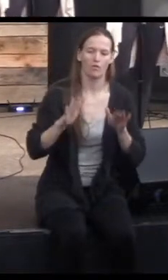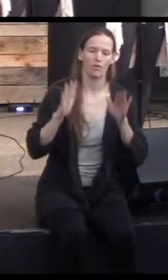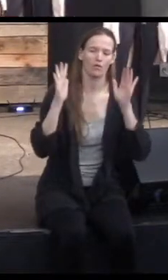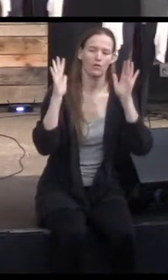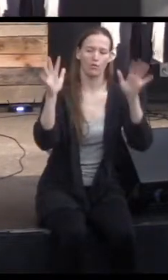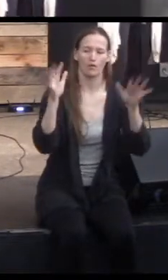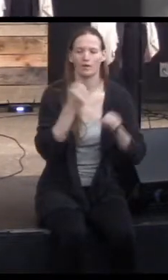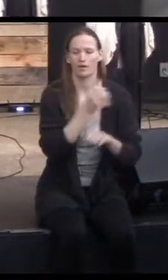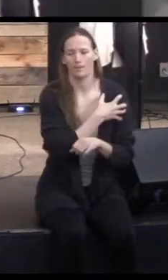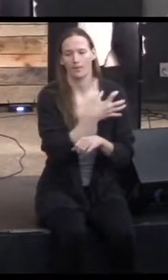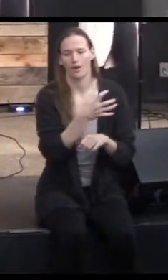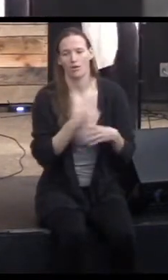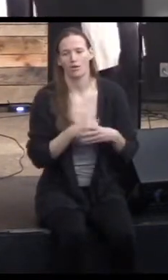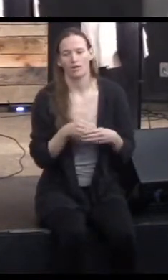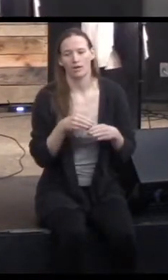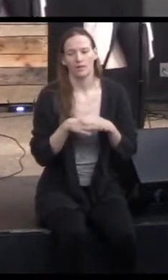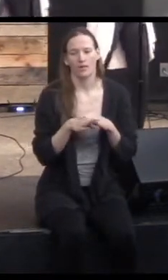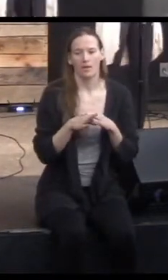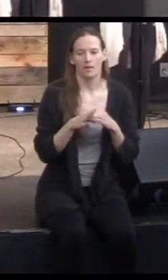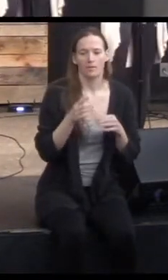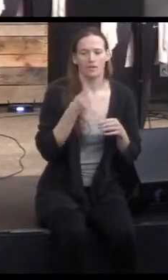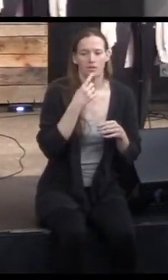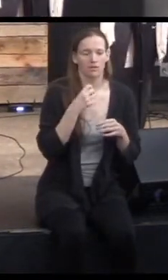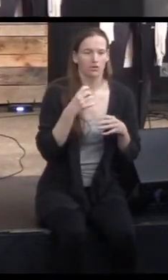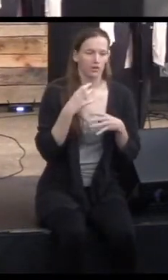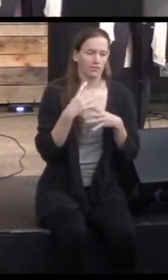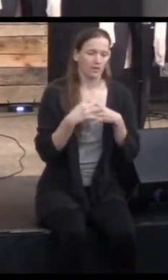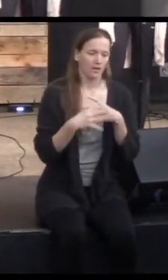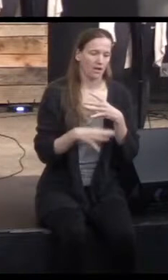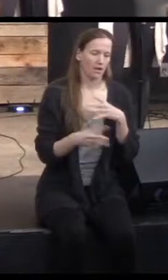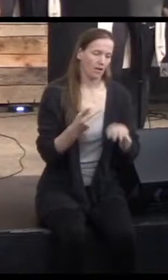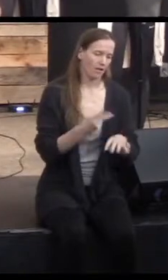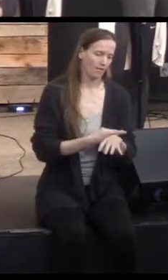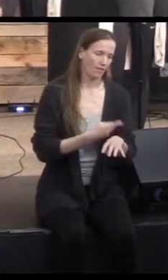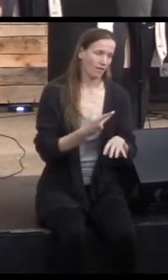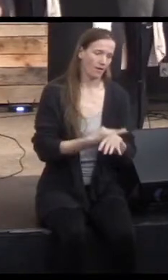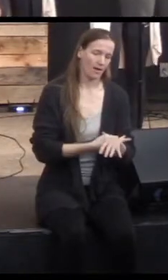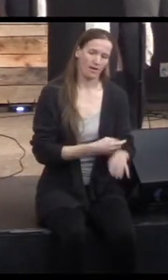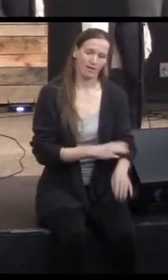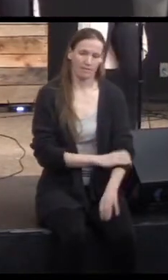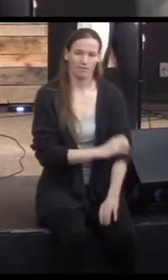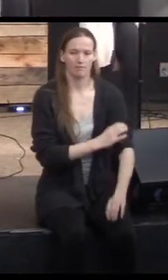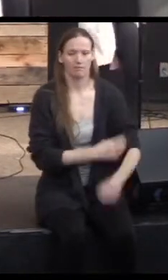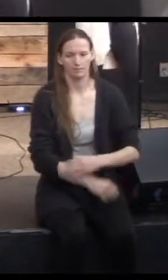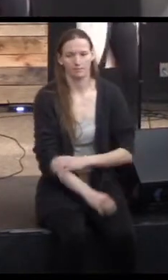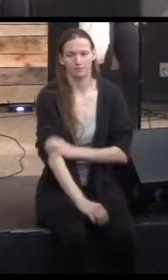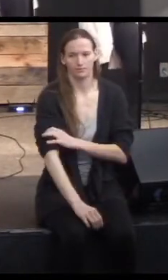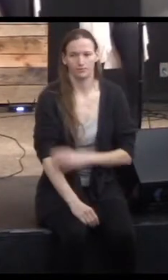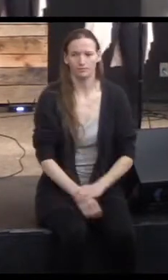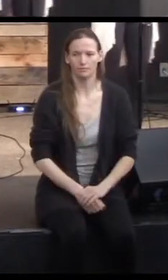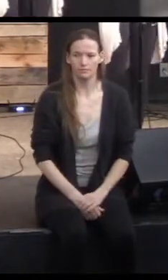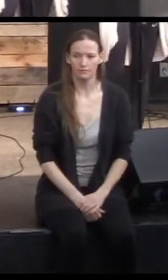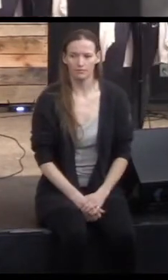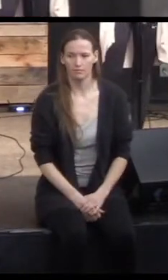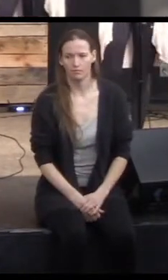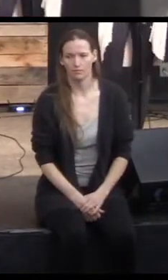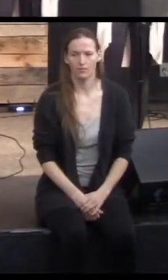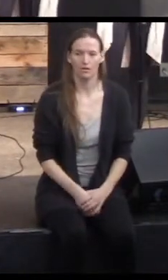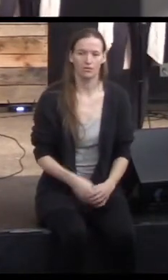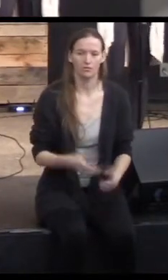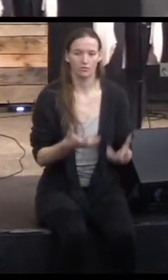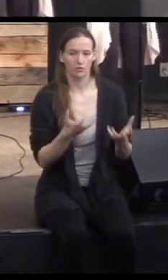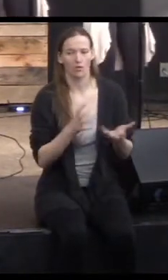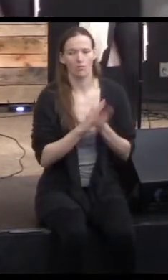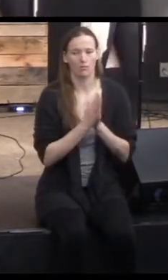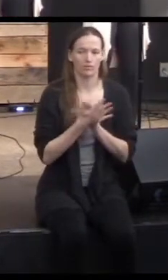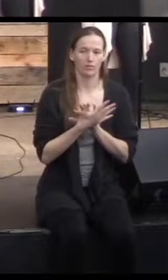There is power, wonder-working power in the precious blood of the Lamb. Would you